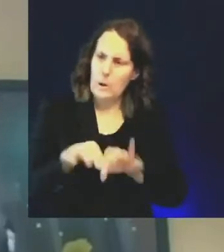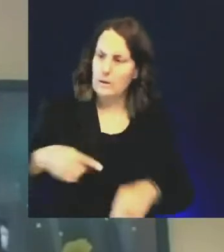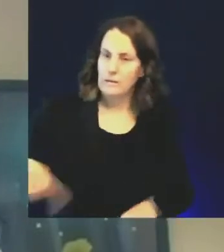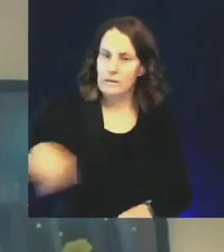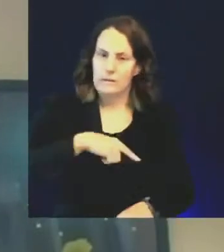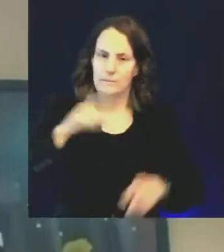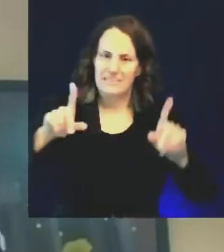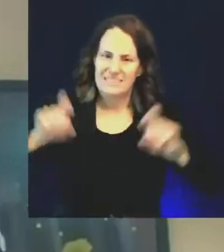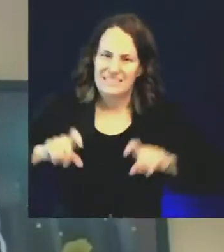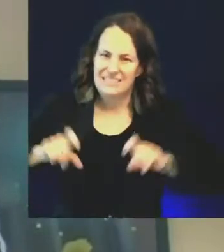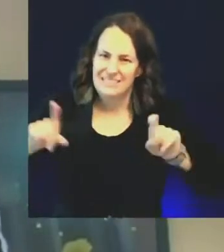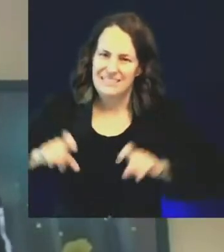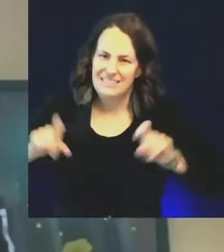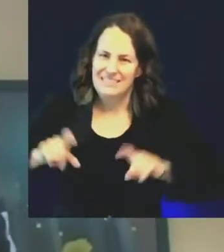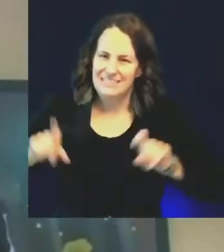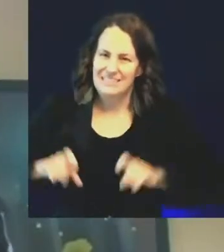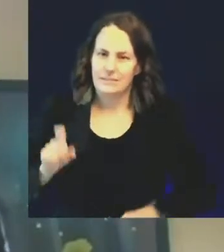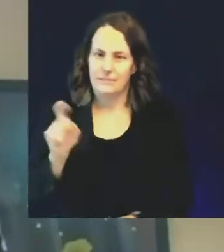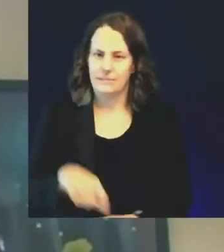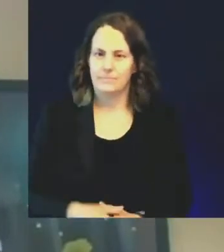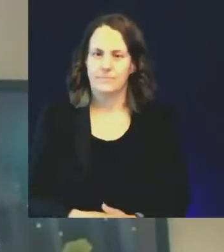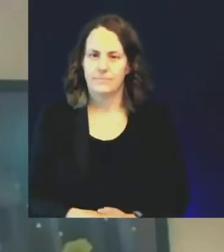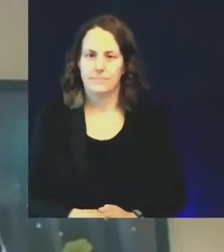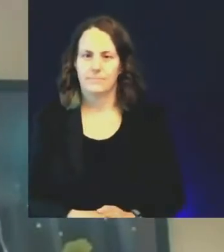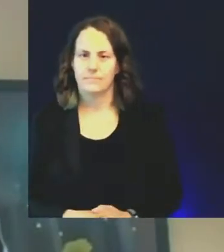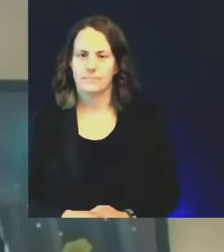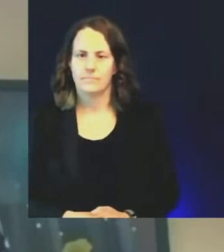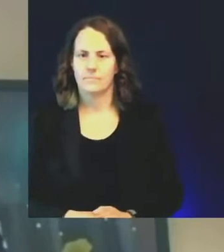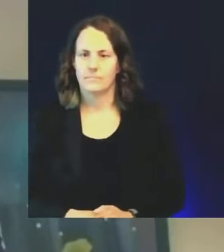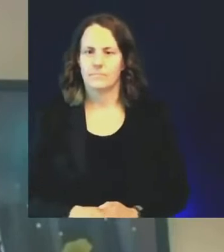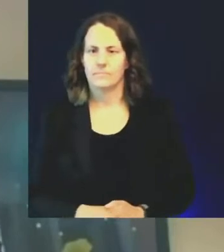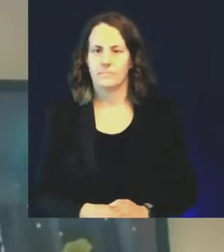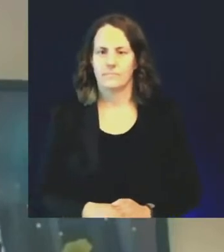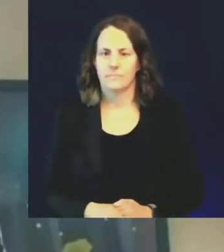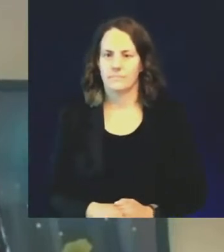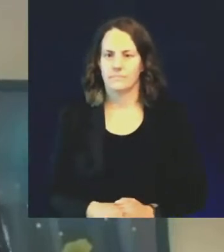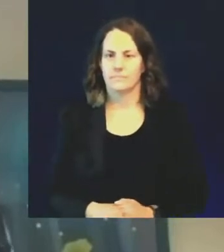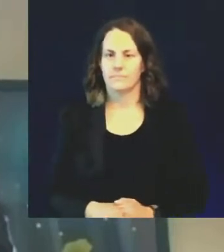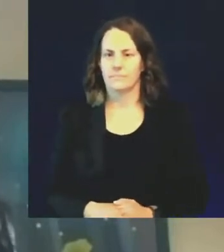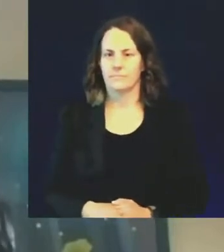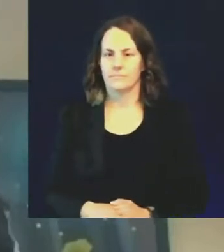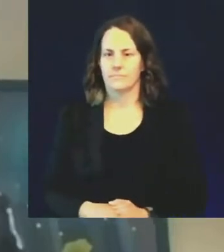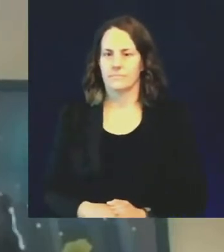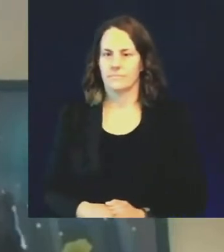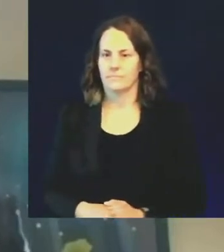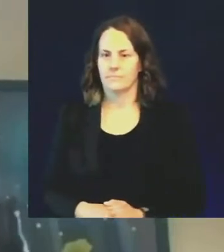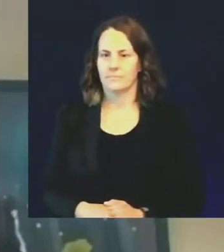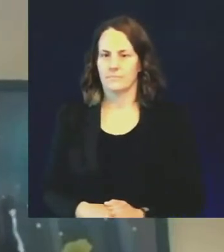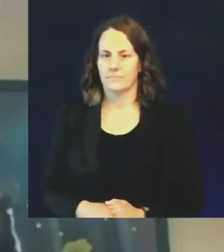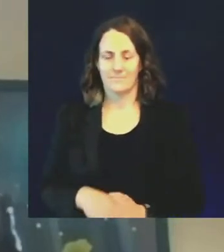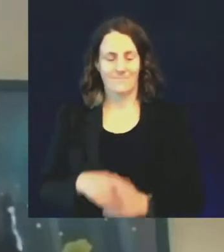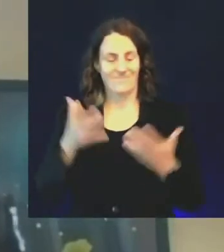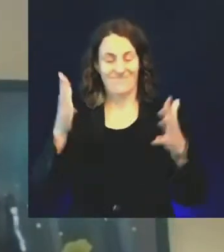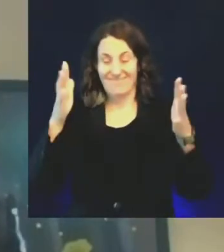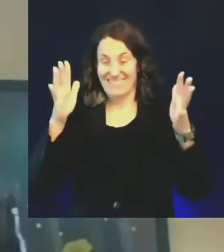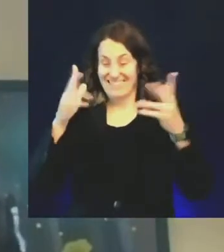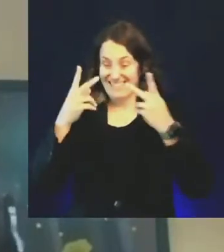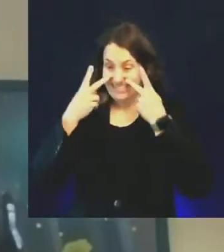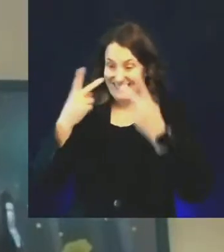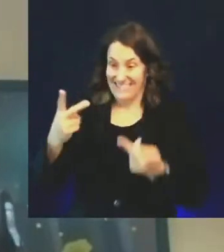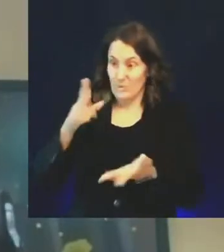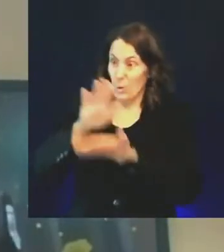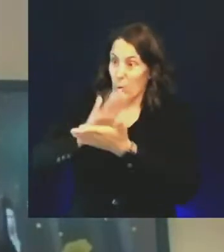is not yet vaccine eligible. And the importance, as we've talked about in prior briefings that